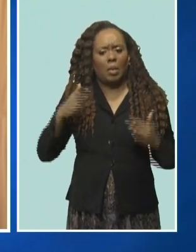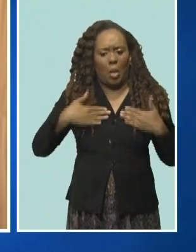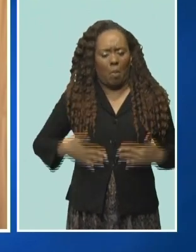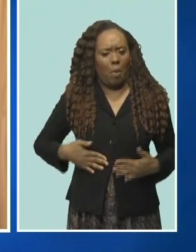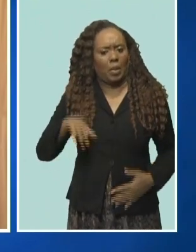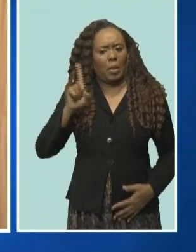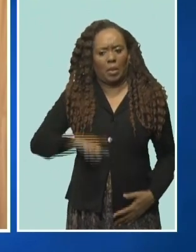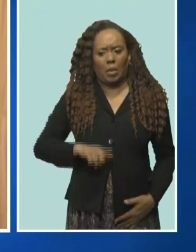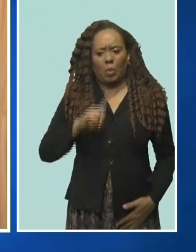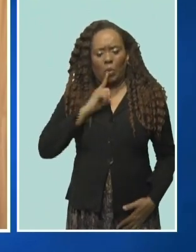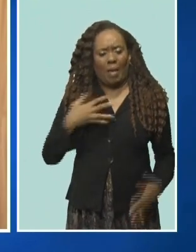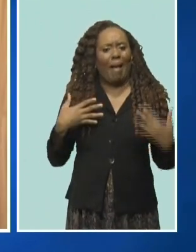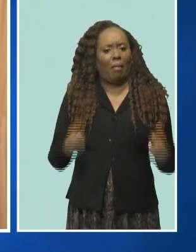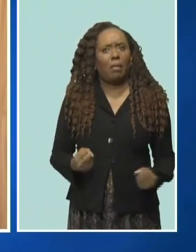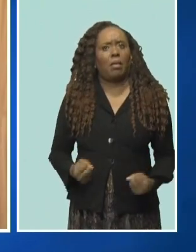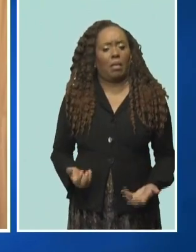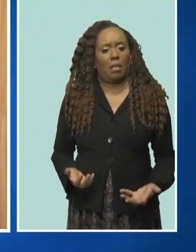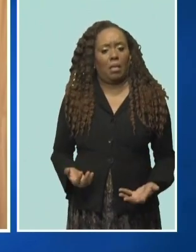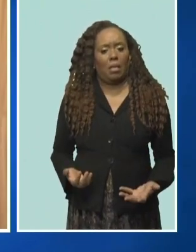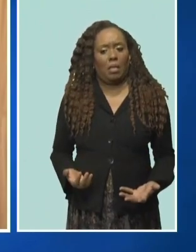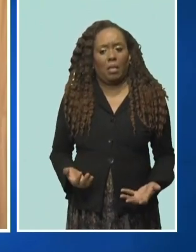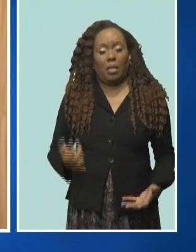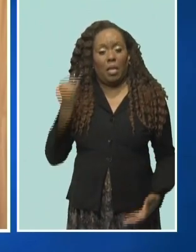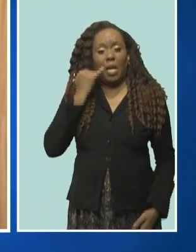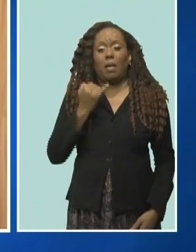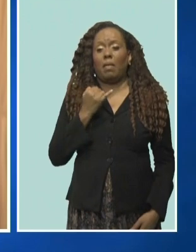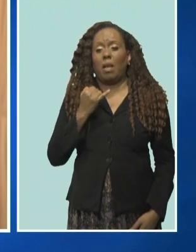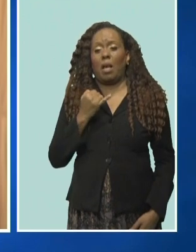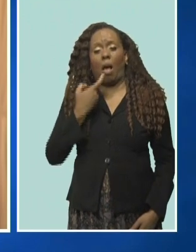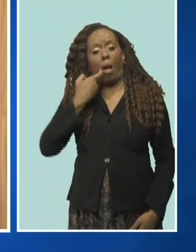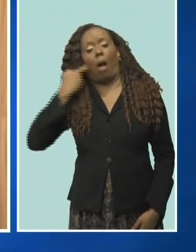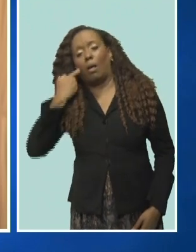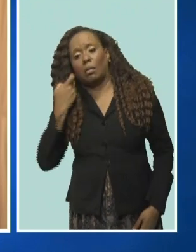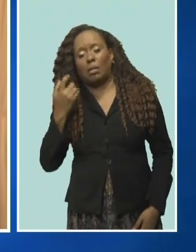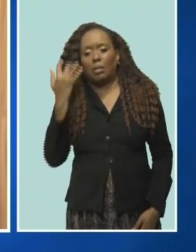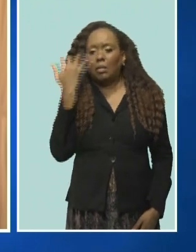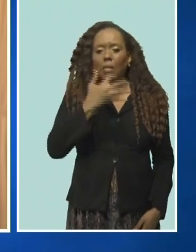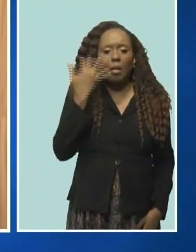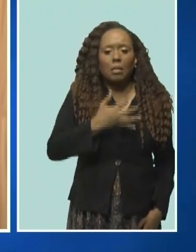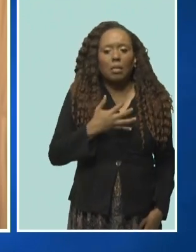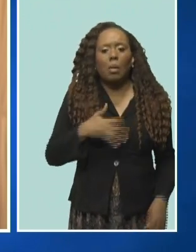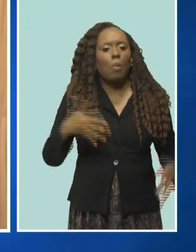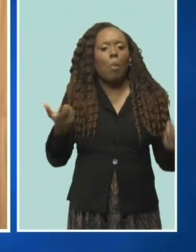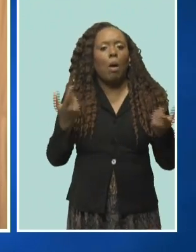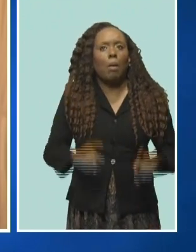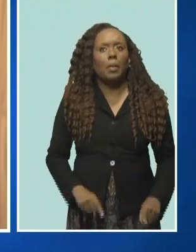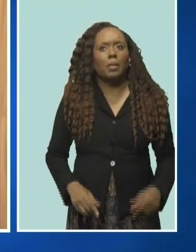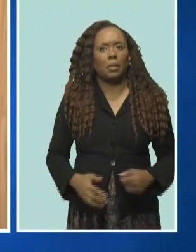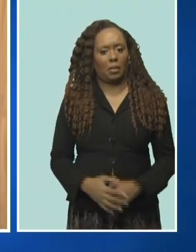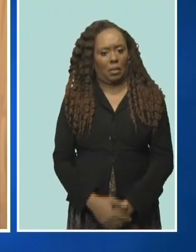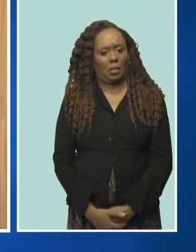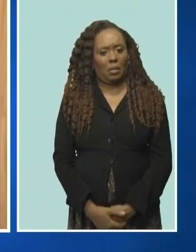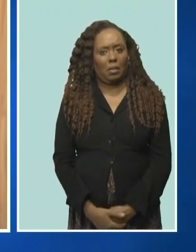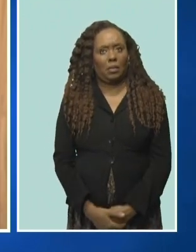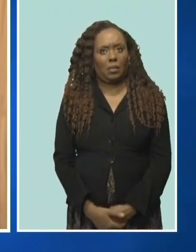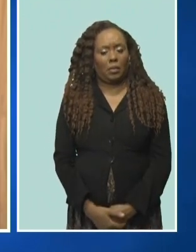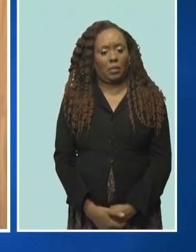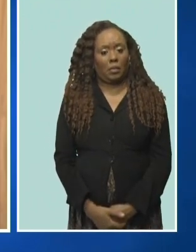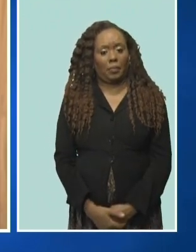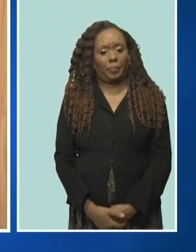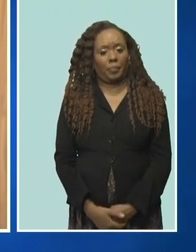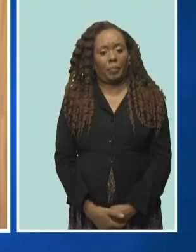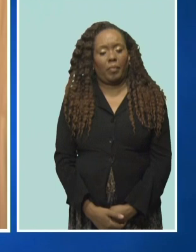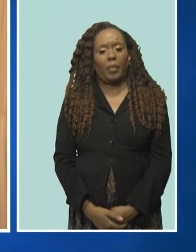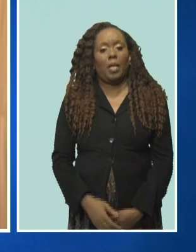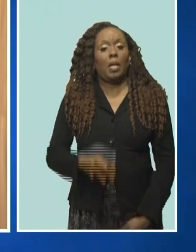they be? Certainly not recognized by others globally. You cannot do 30 minutes of extra time in football if